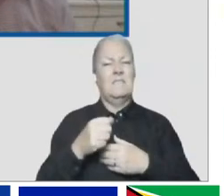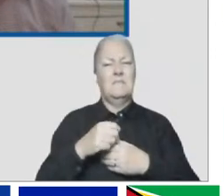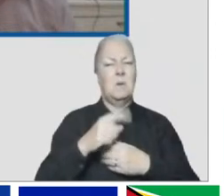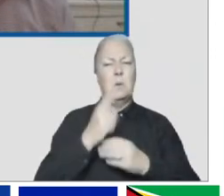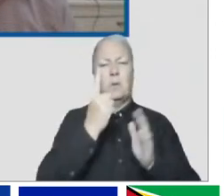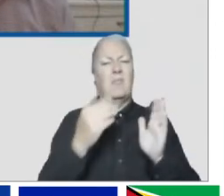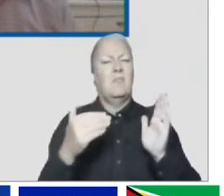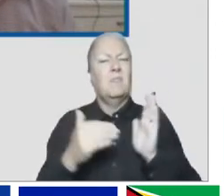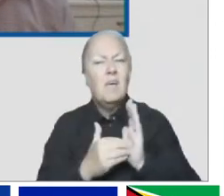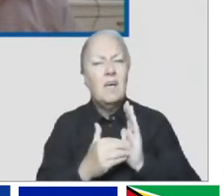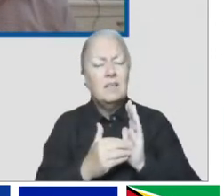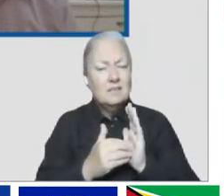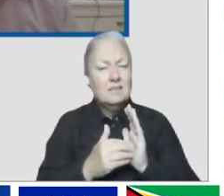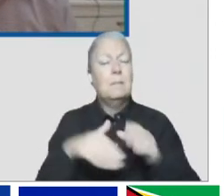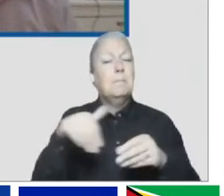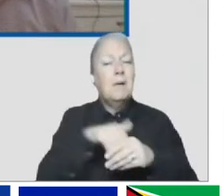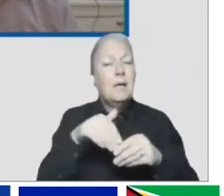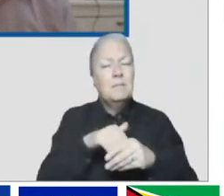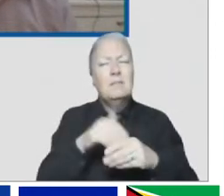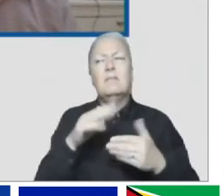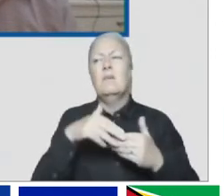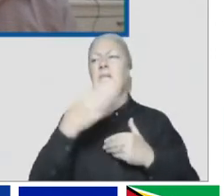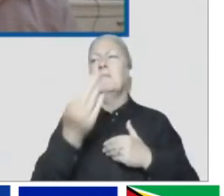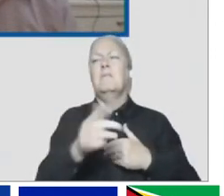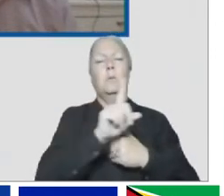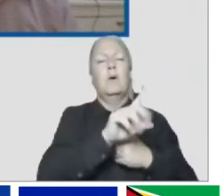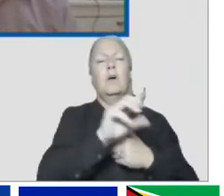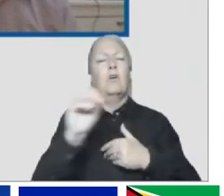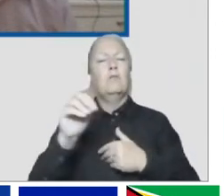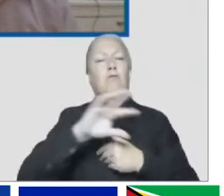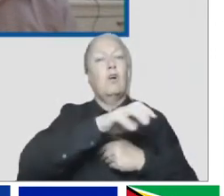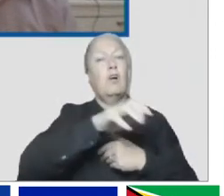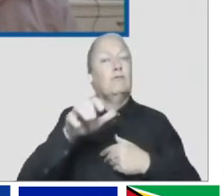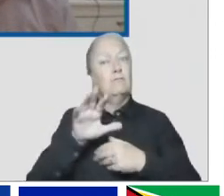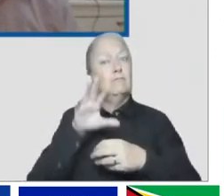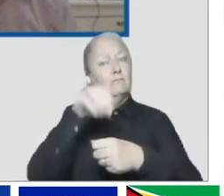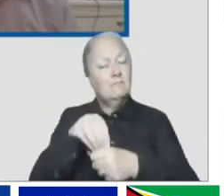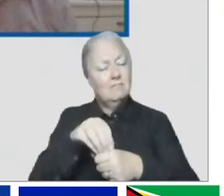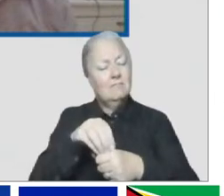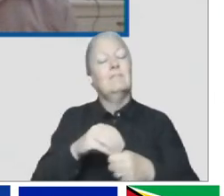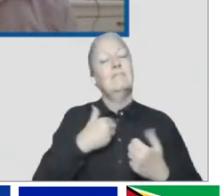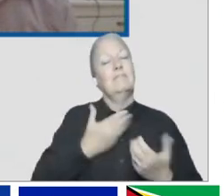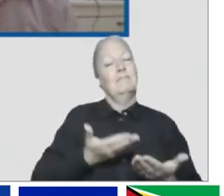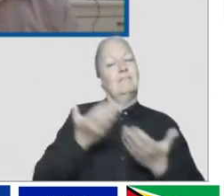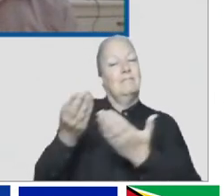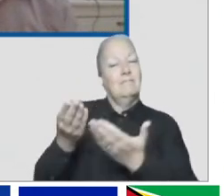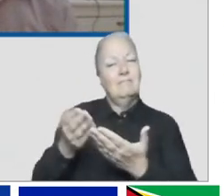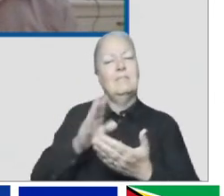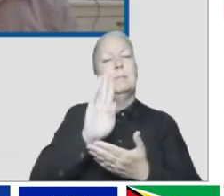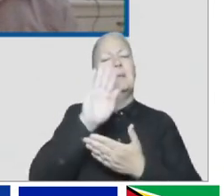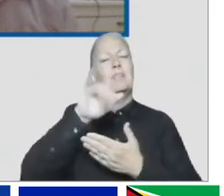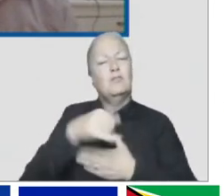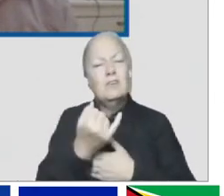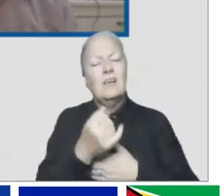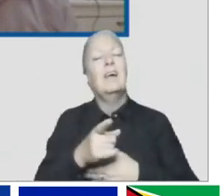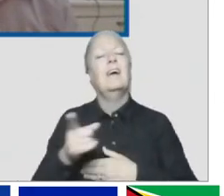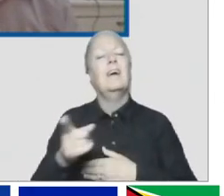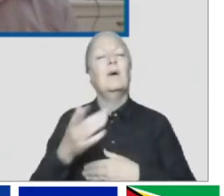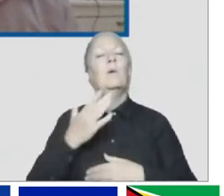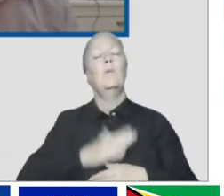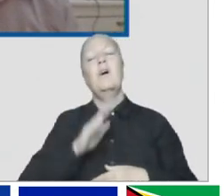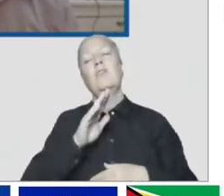countries involved. And so I will give the word to Bijay to give us some final comments, and in his